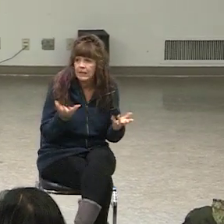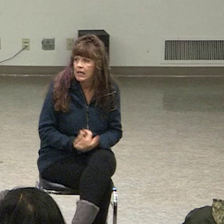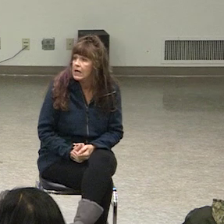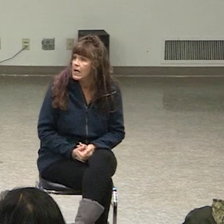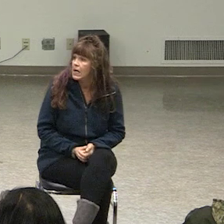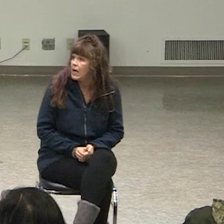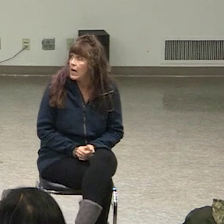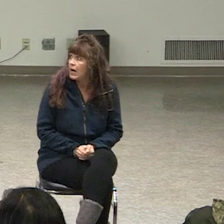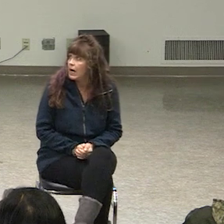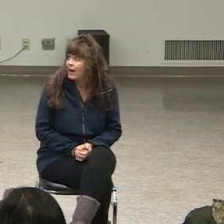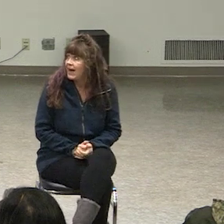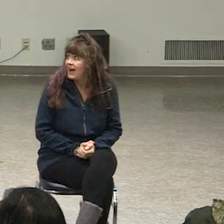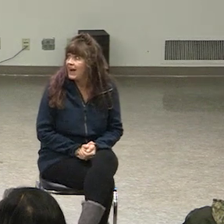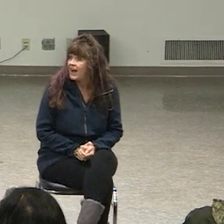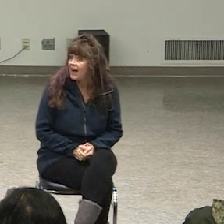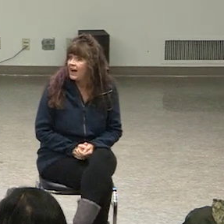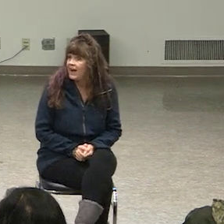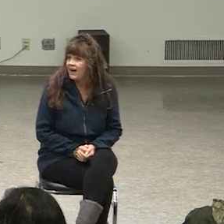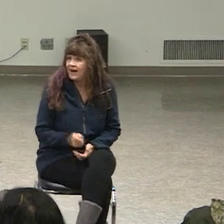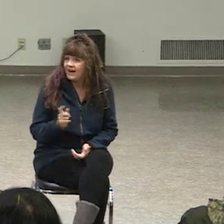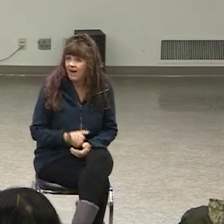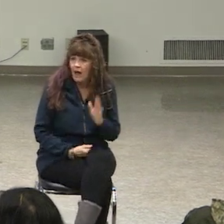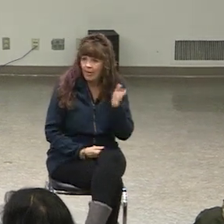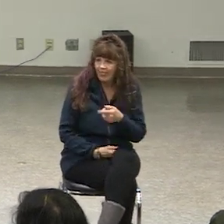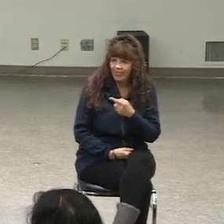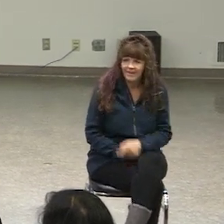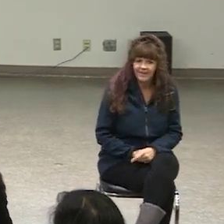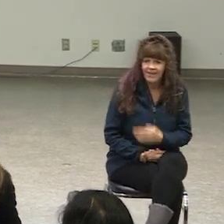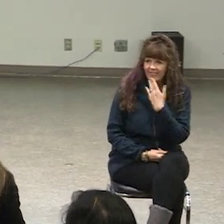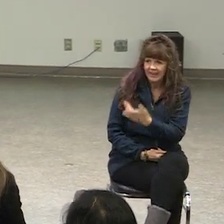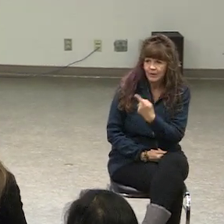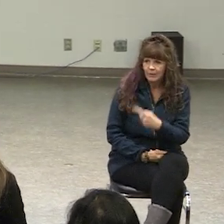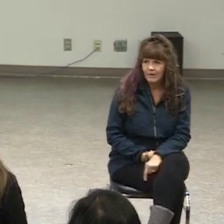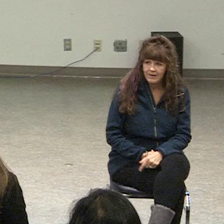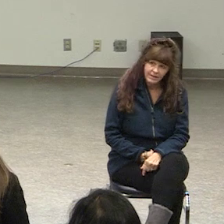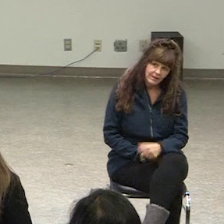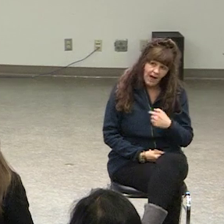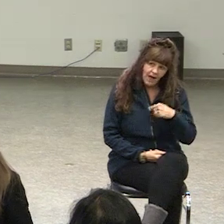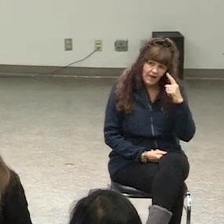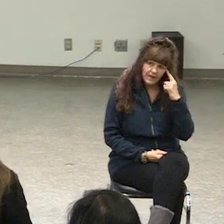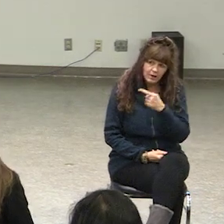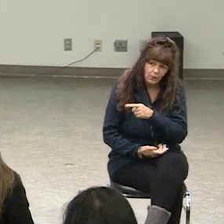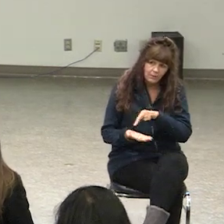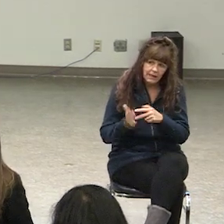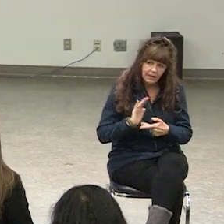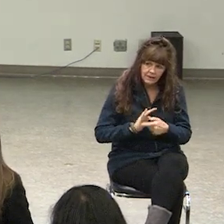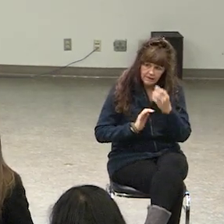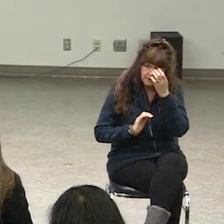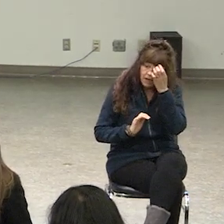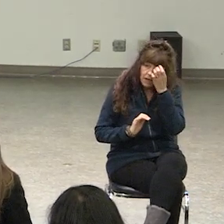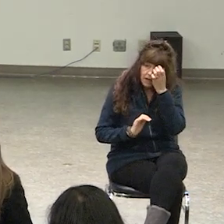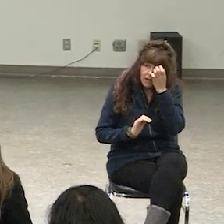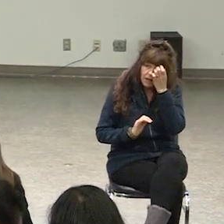Thank you. I would think this would mean that